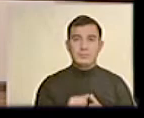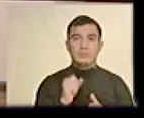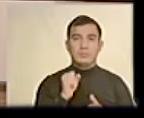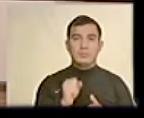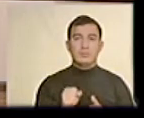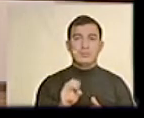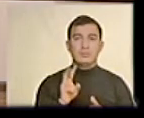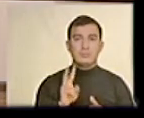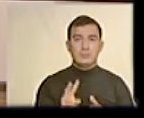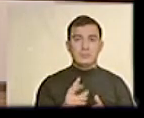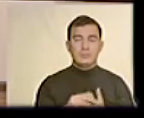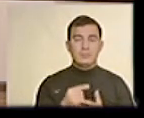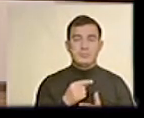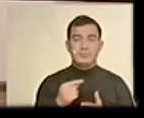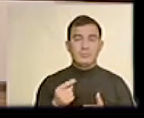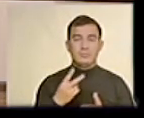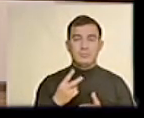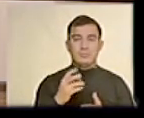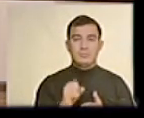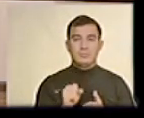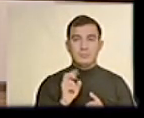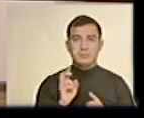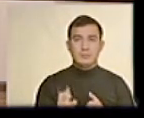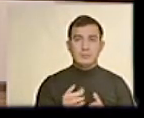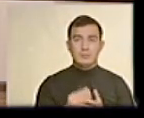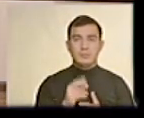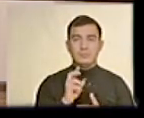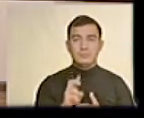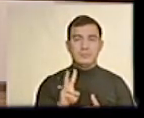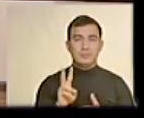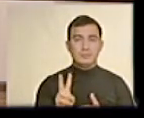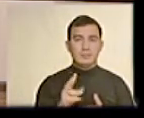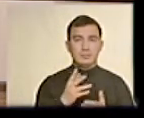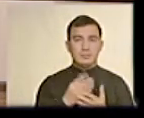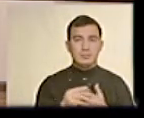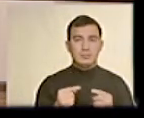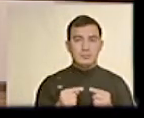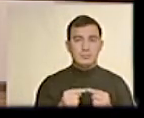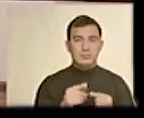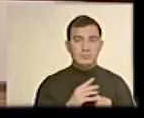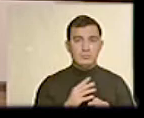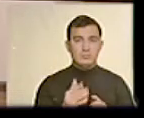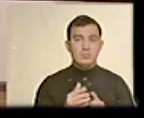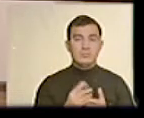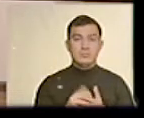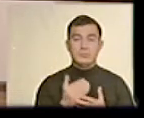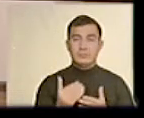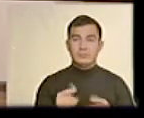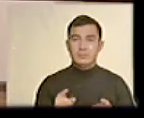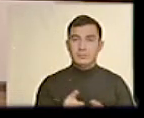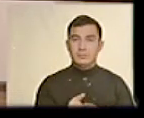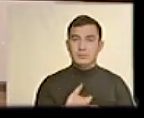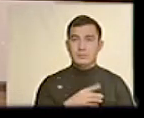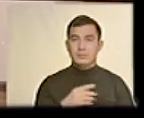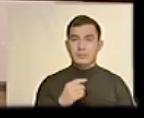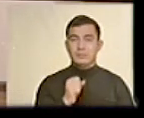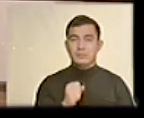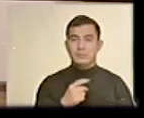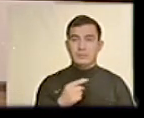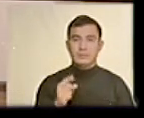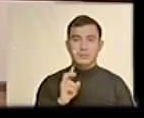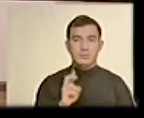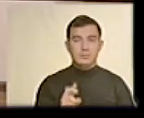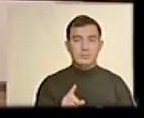kvadrat minus 2ab plus b kvadratga teng ekan. Buni ham a minus b ni a minus b